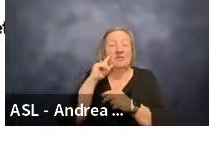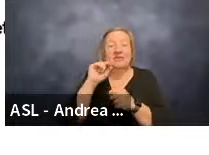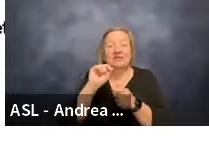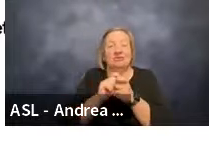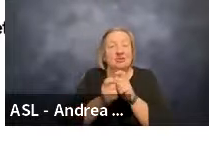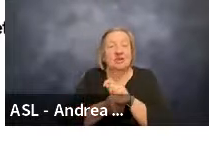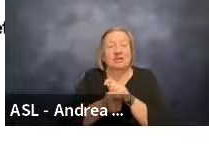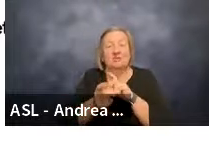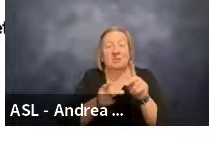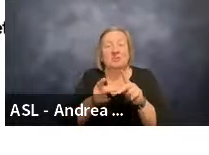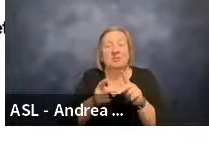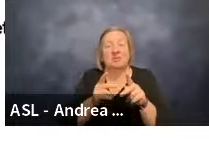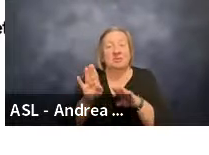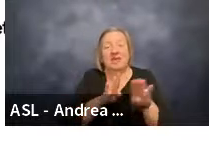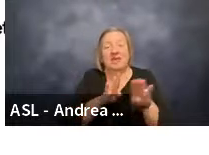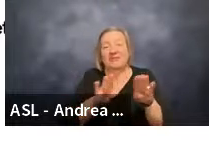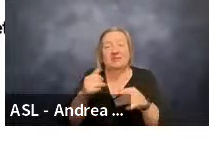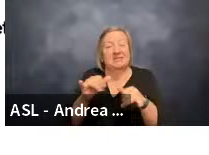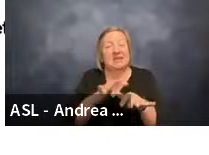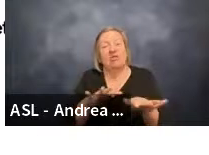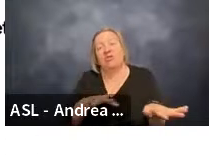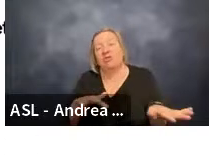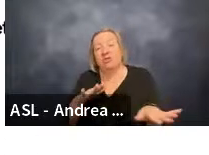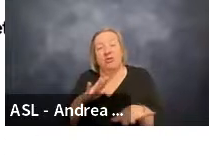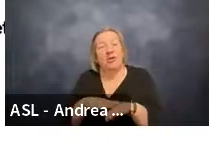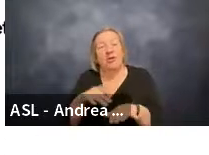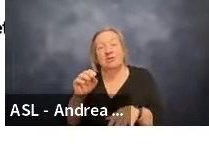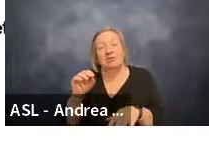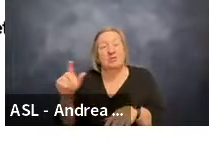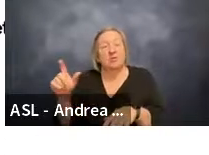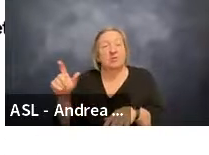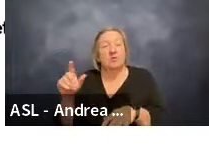because it's still congested on the toll roads. Yeah.